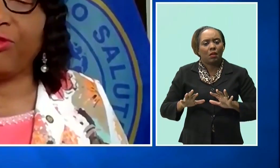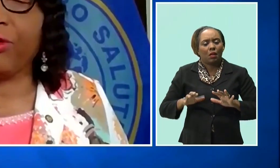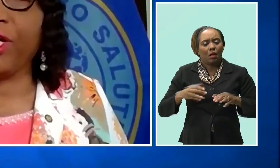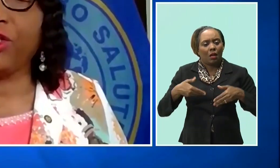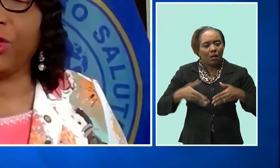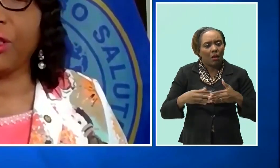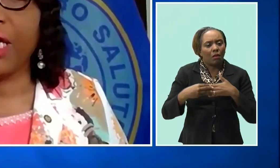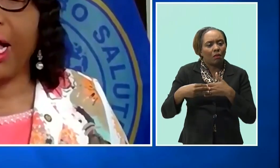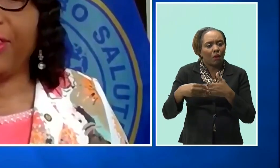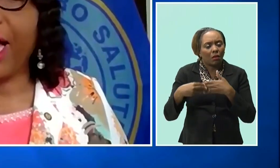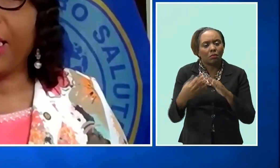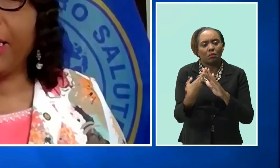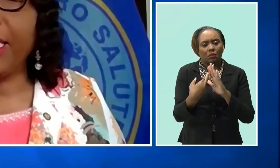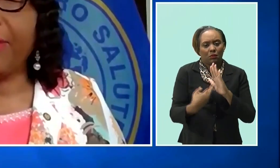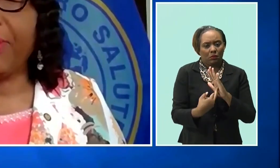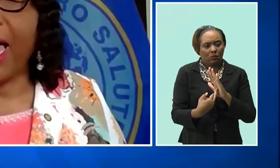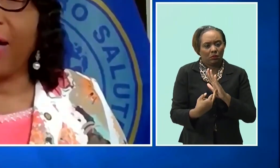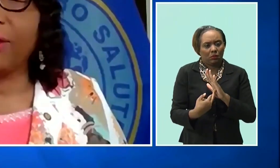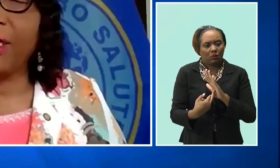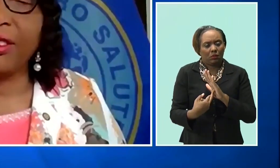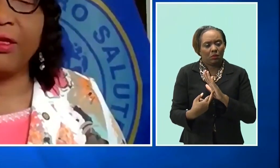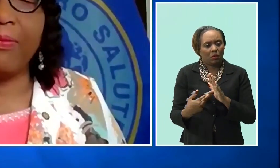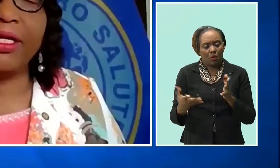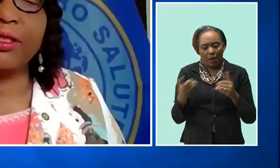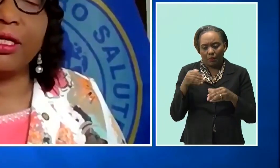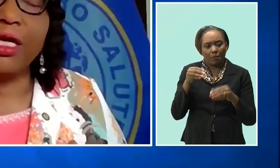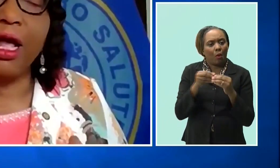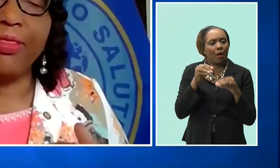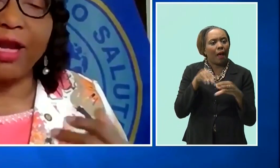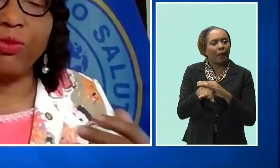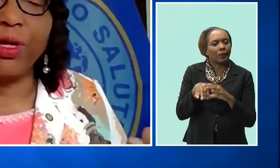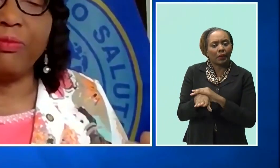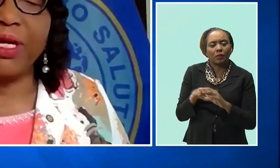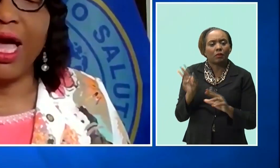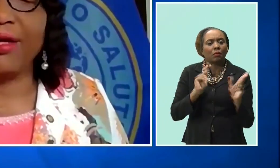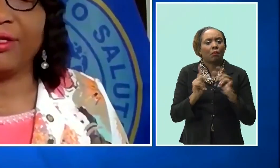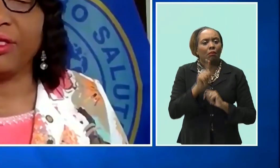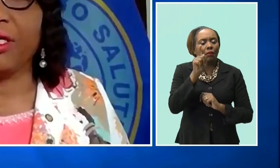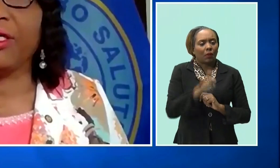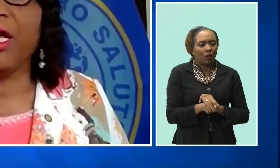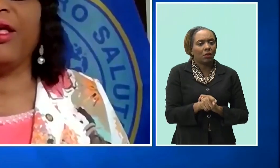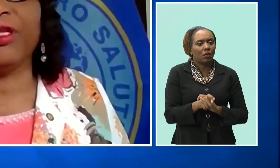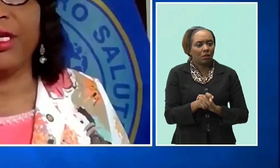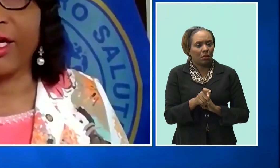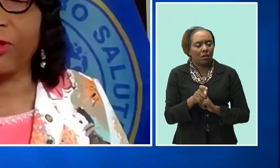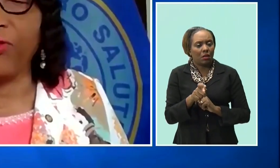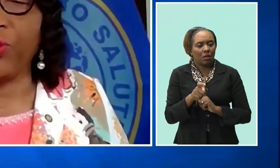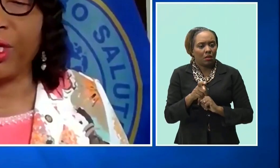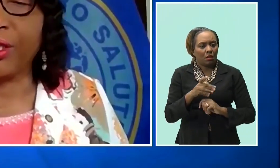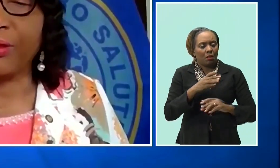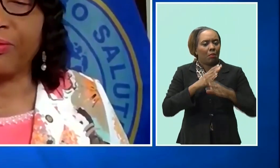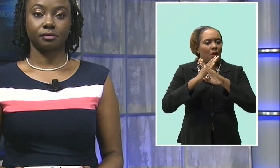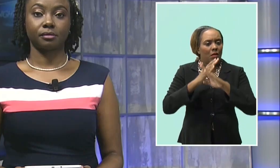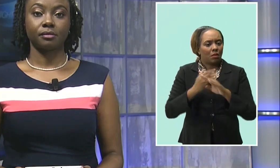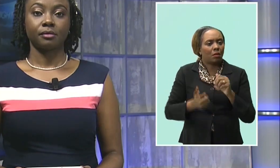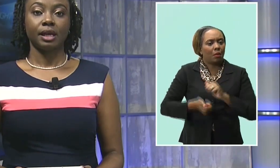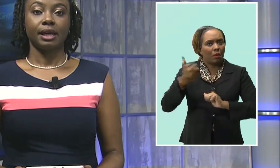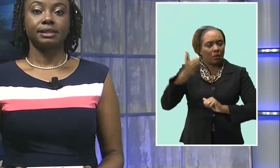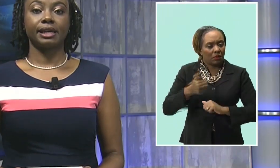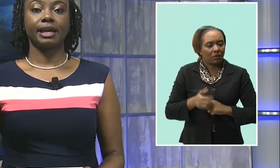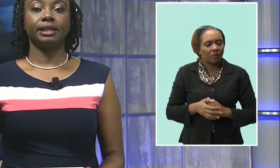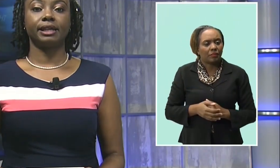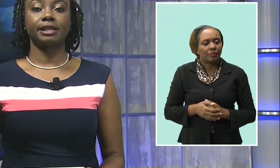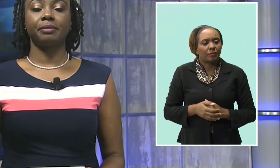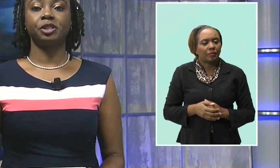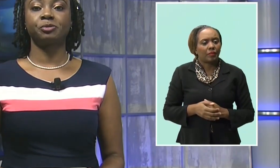flexible regulations that enable access in the places that will be hardest hit in the next few weeks.